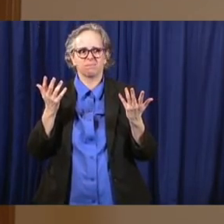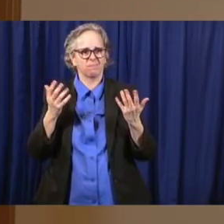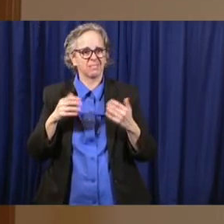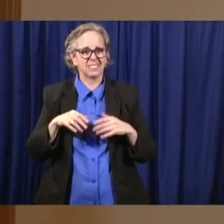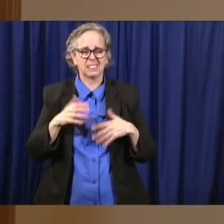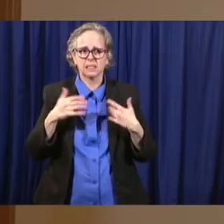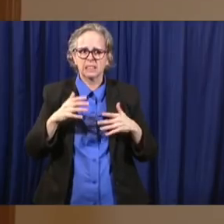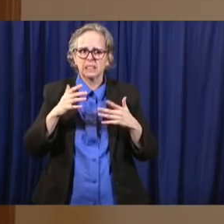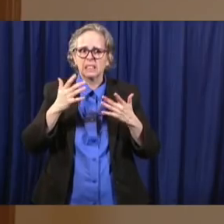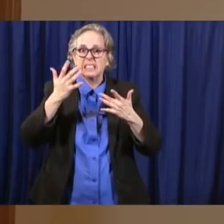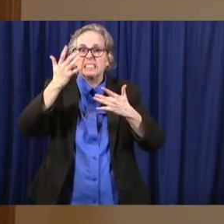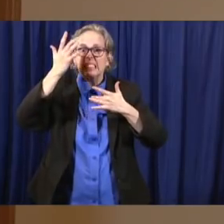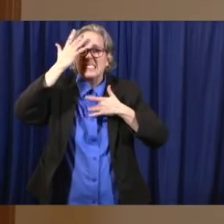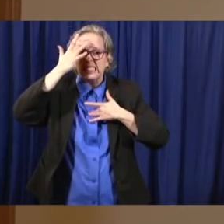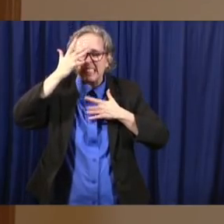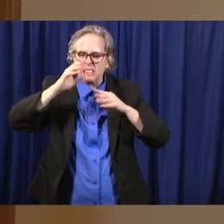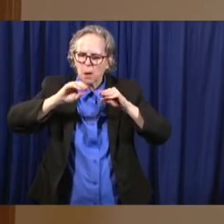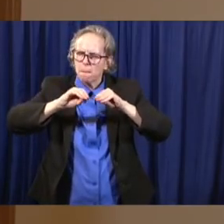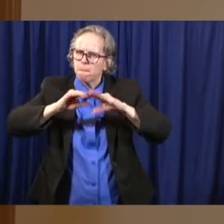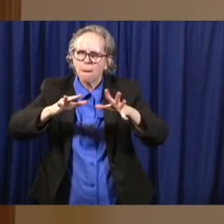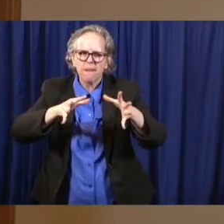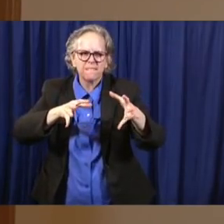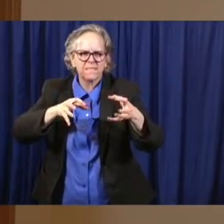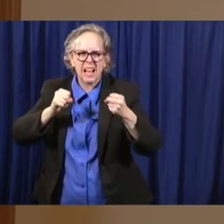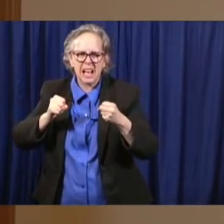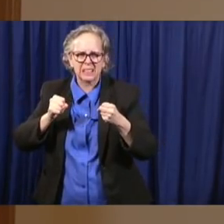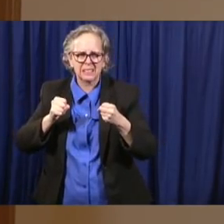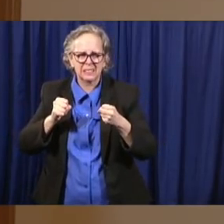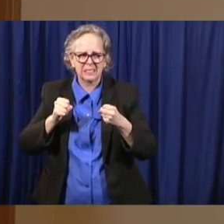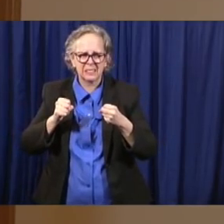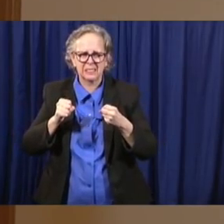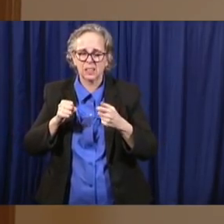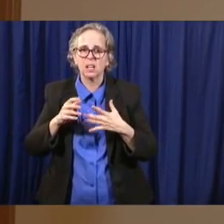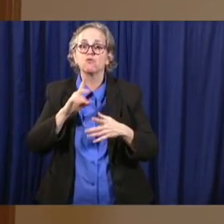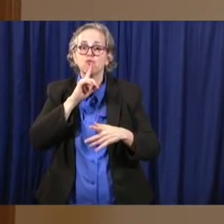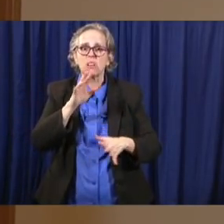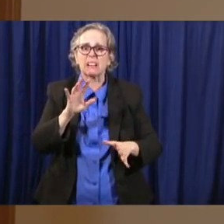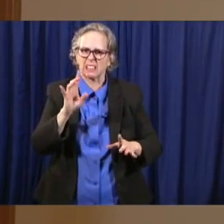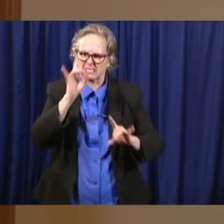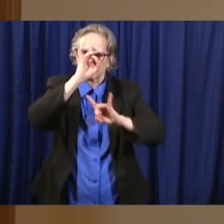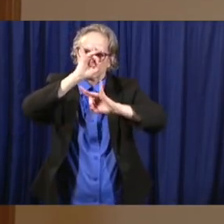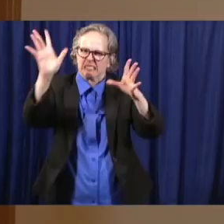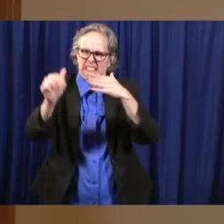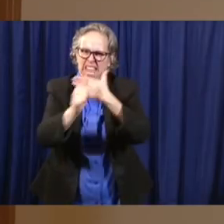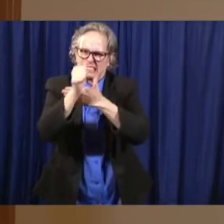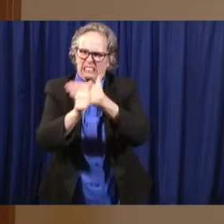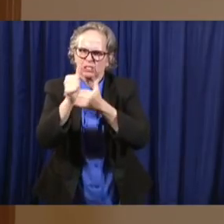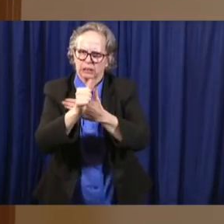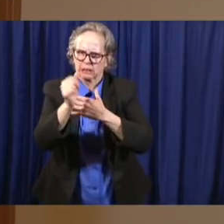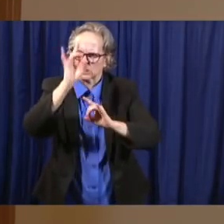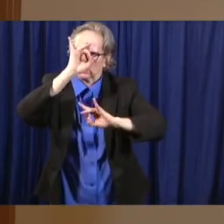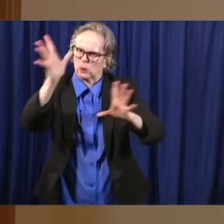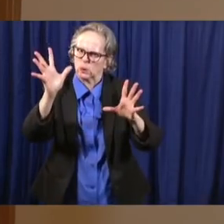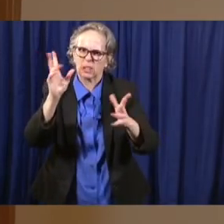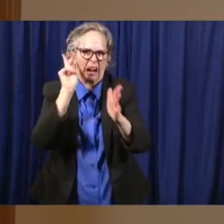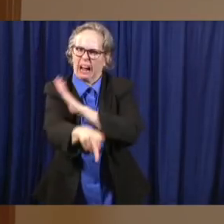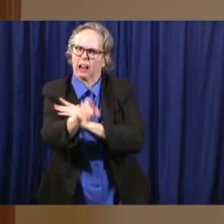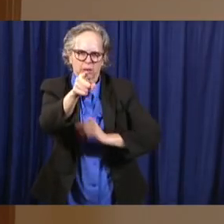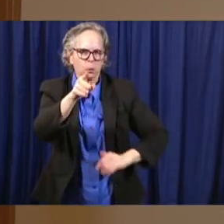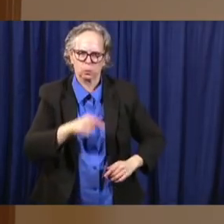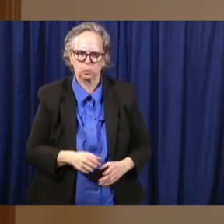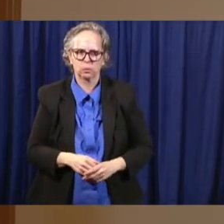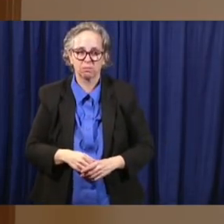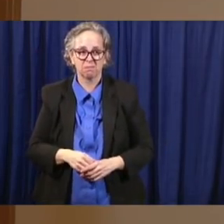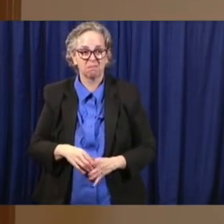But you can see that some of these things, the governor was mentioning, prisons, nursing homes, hospice care,